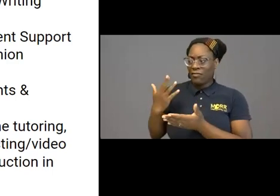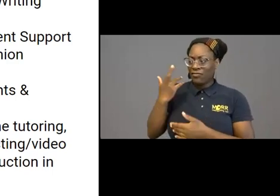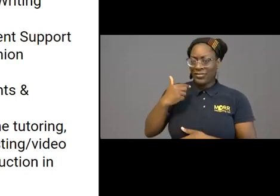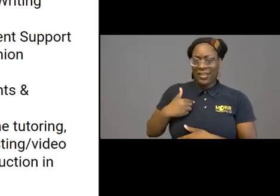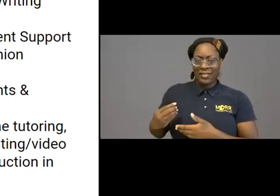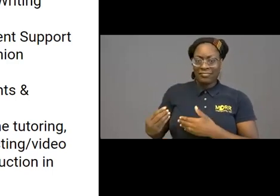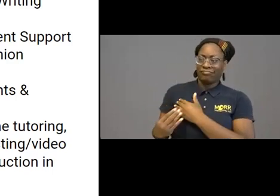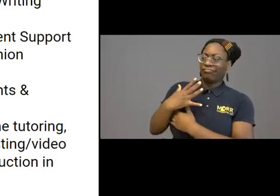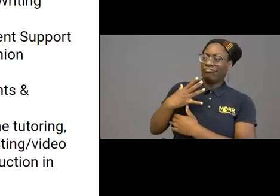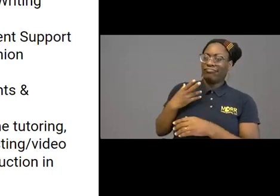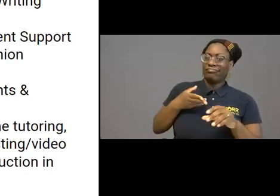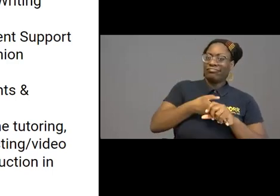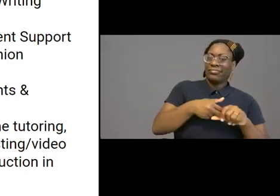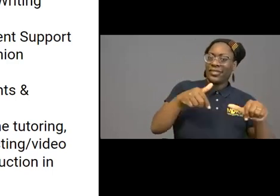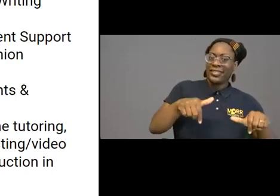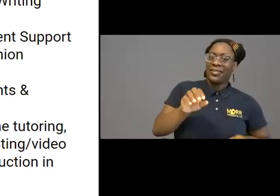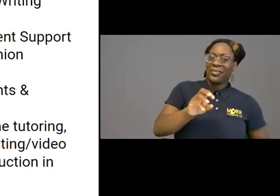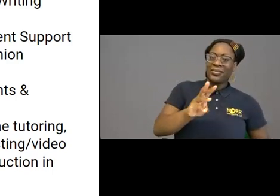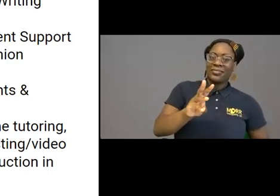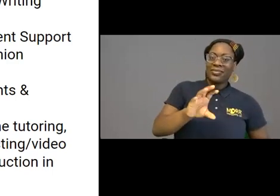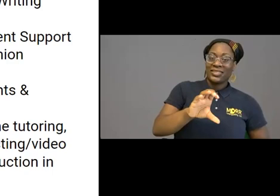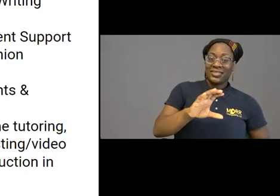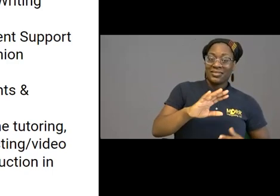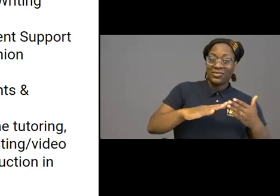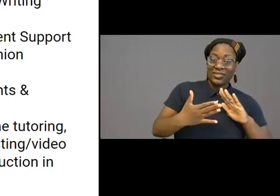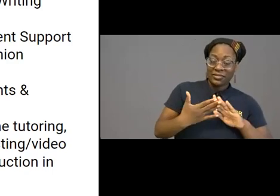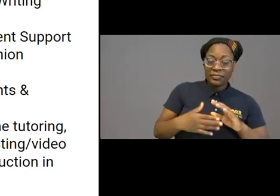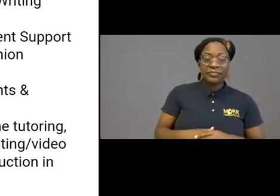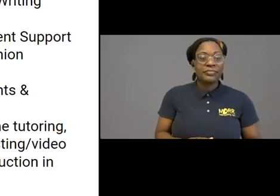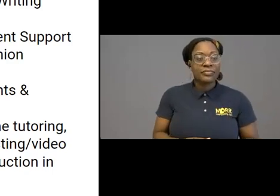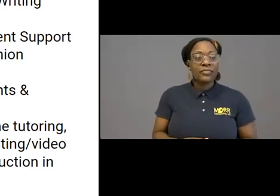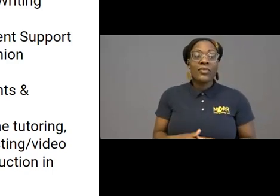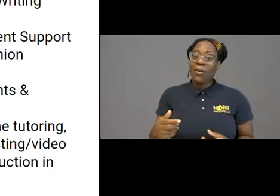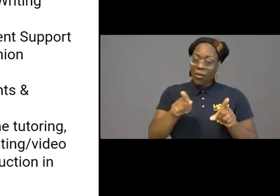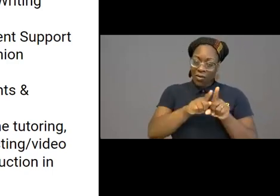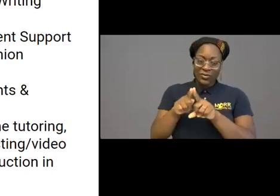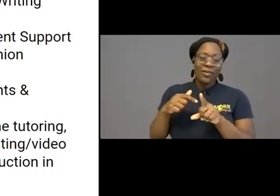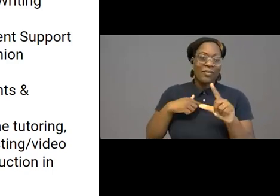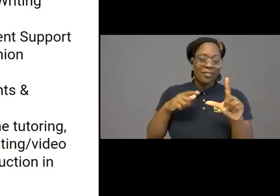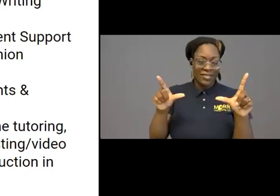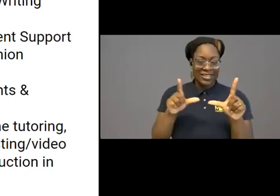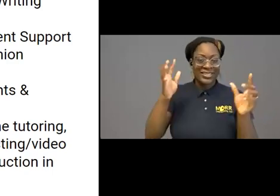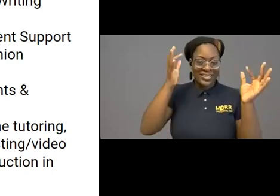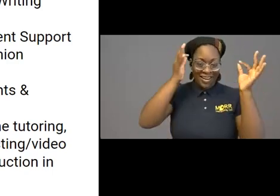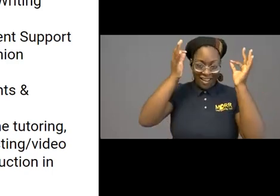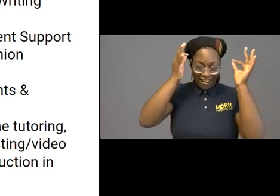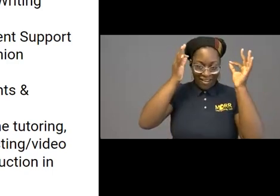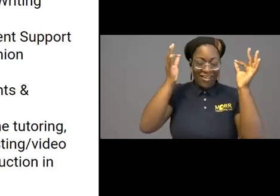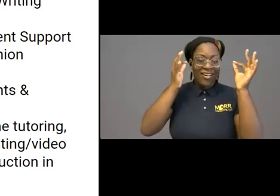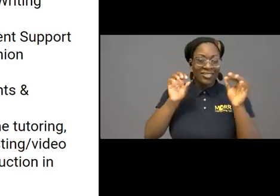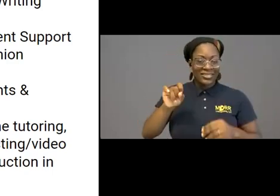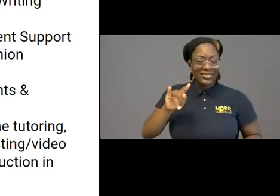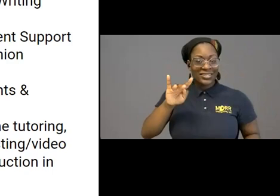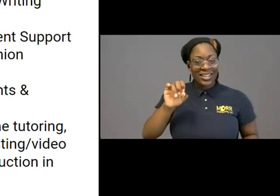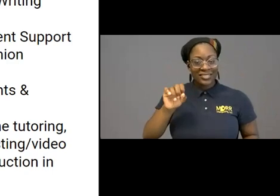I'm also a licensed hairstylist, so I always have different colored hair. My dog, Jolly Roger, is a hairless